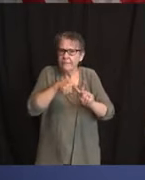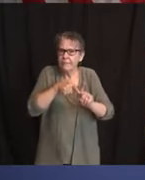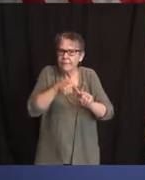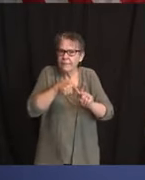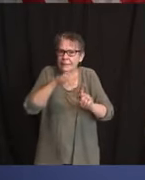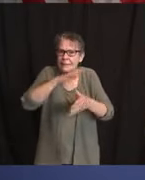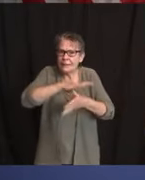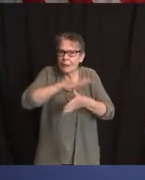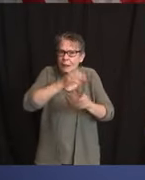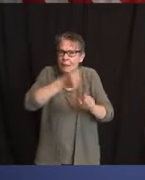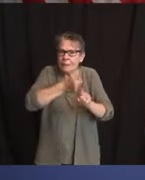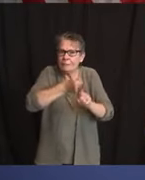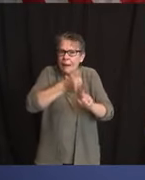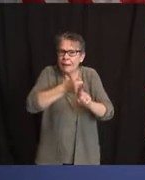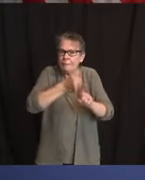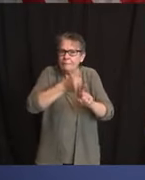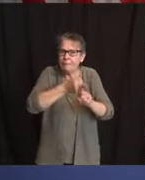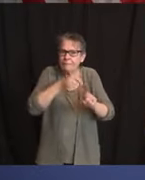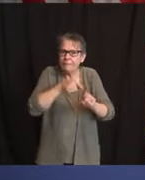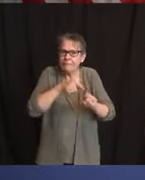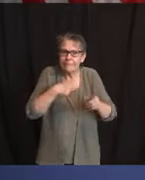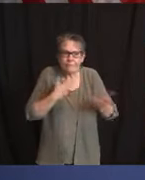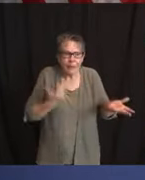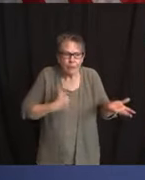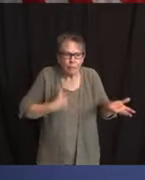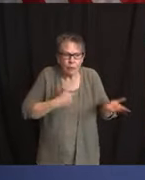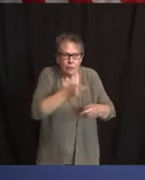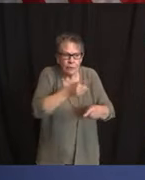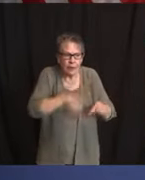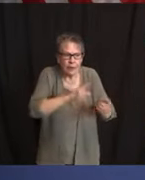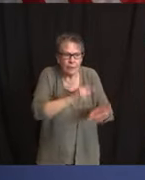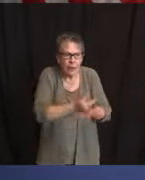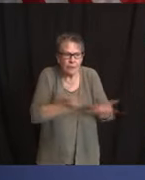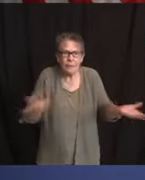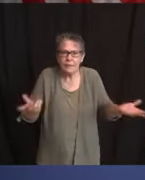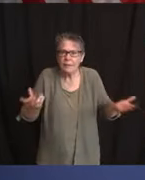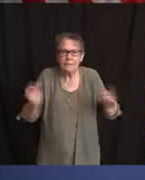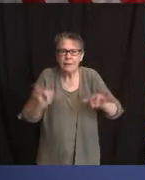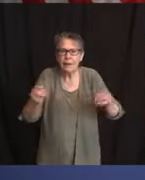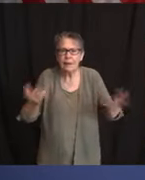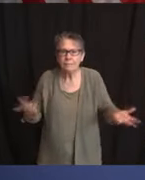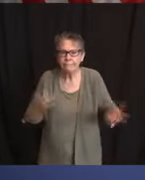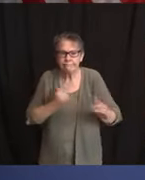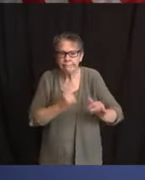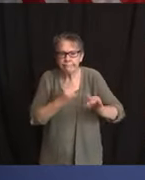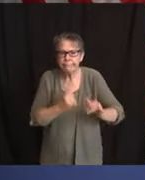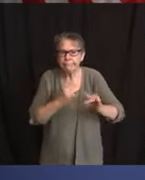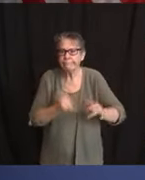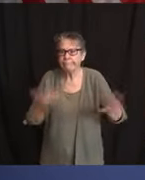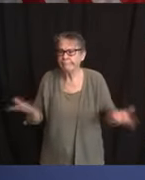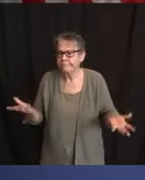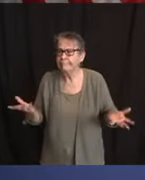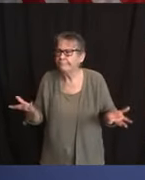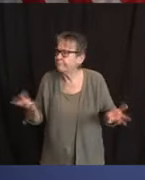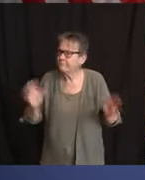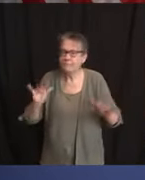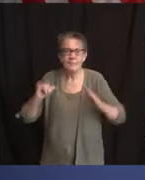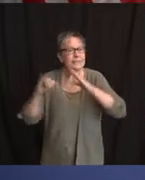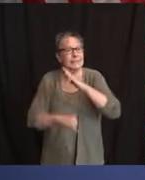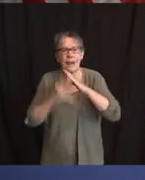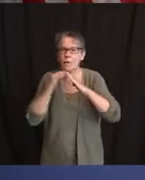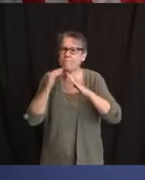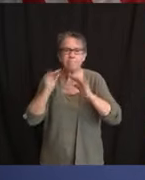that. It is still a stay-at-home, overwhelmingly stay-at-home state. I hope we're going to be able to, again, the curves keep going. We'll be